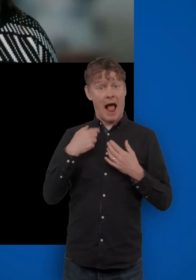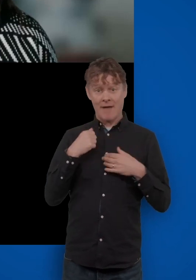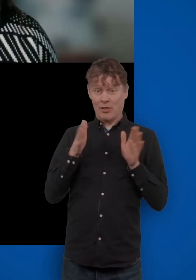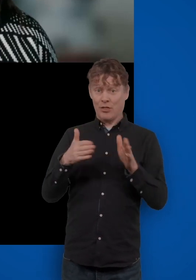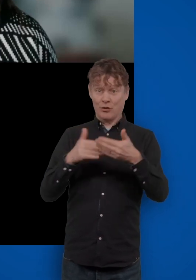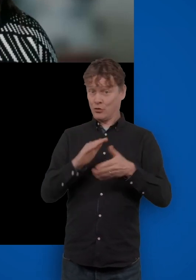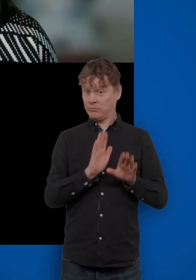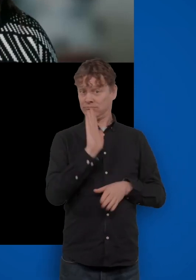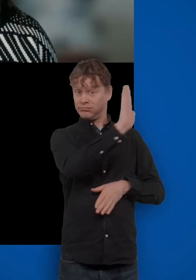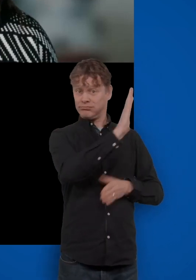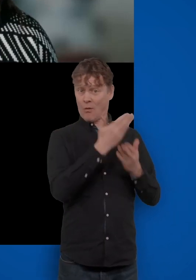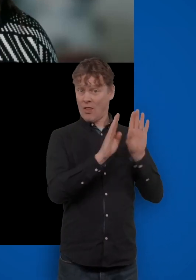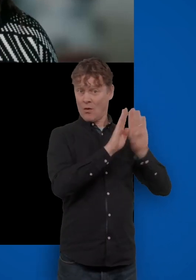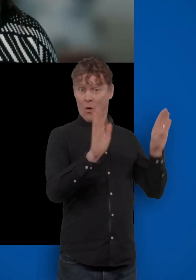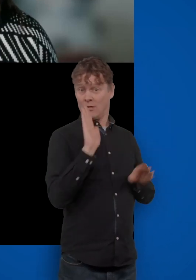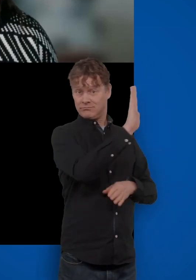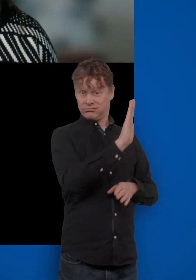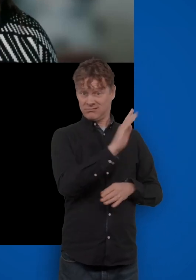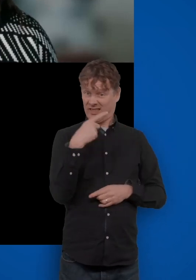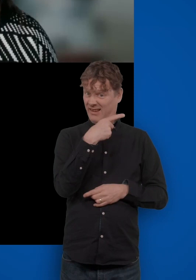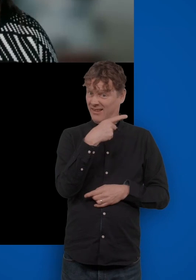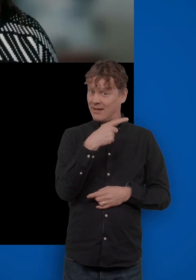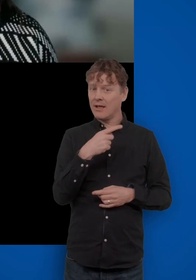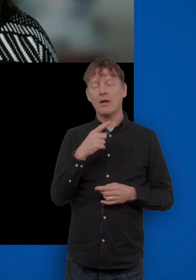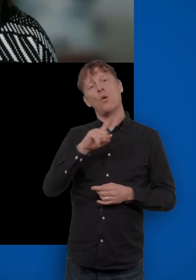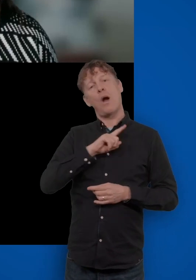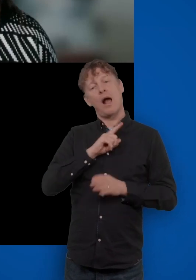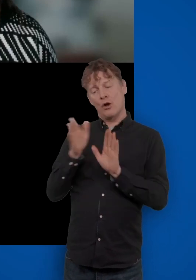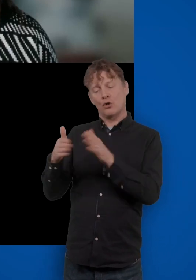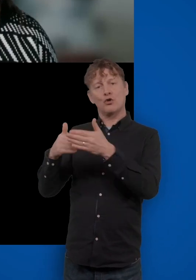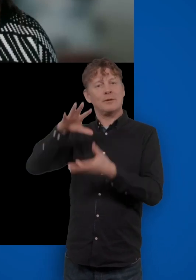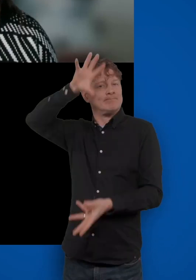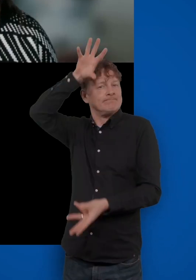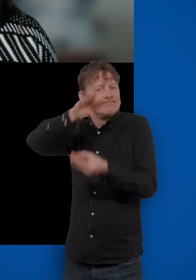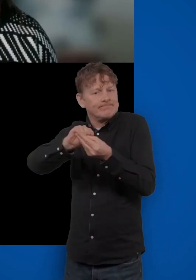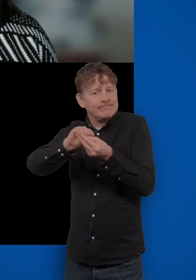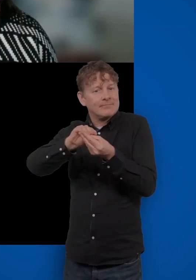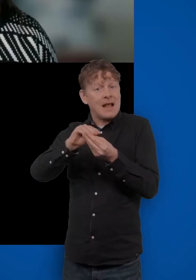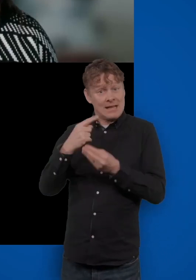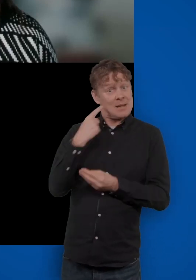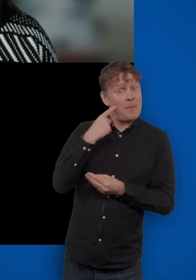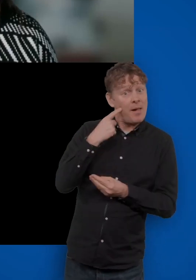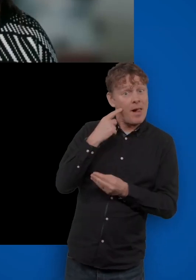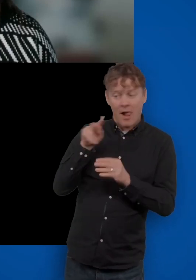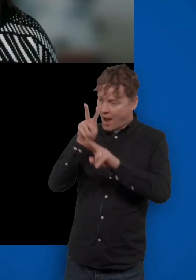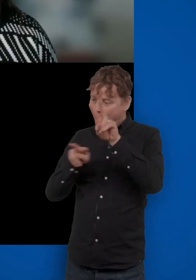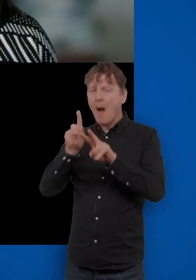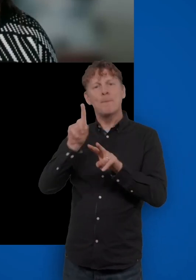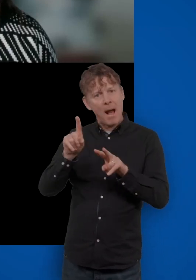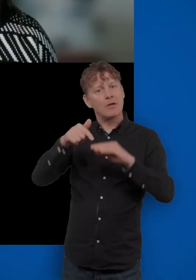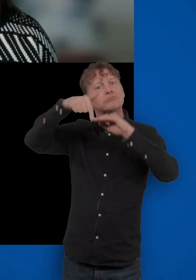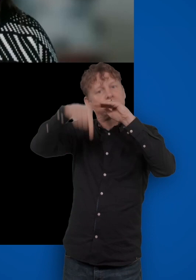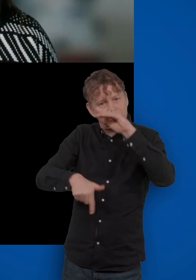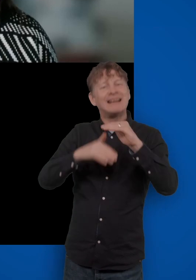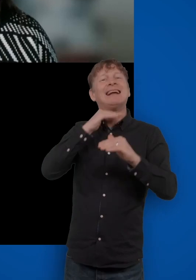cube hanging up in my lab on the wall right over there, because I think it really captures a sense of simplicity, but enough comprehensiveness